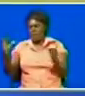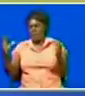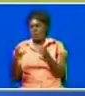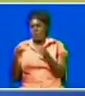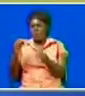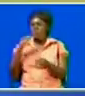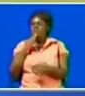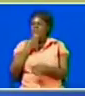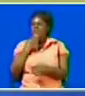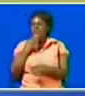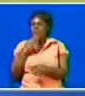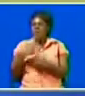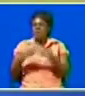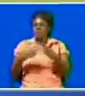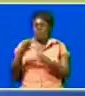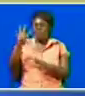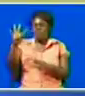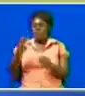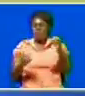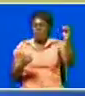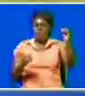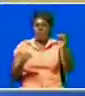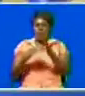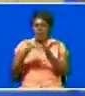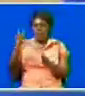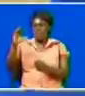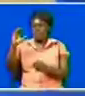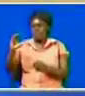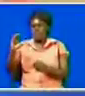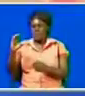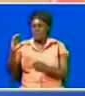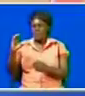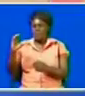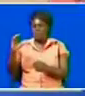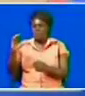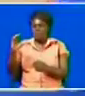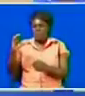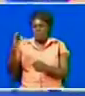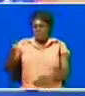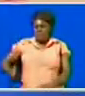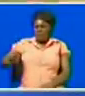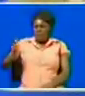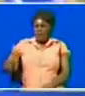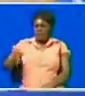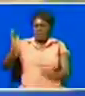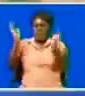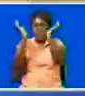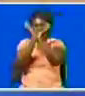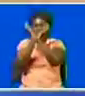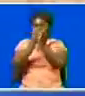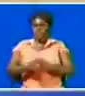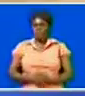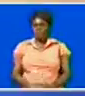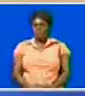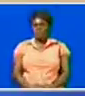FC Leopards secured a comfortable 4-0 win over Rainforest FC at Karuturi grounds in Naivasha.